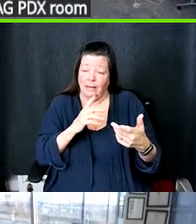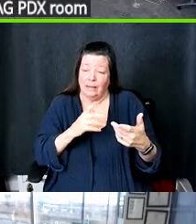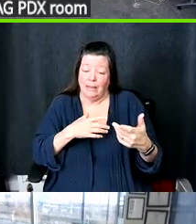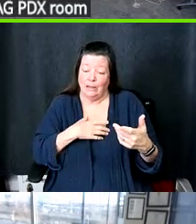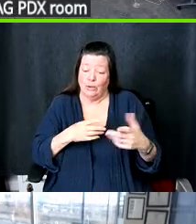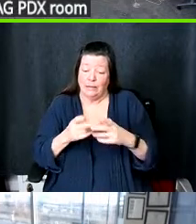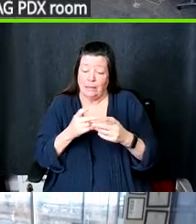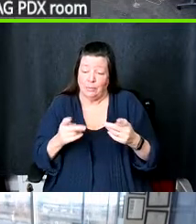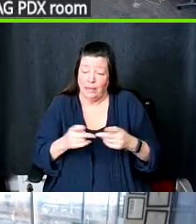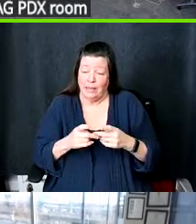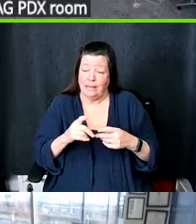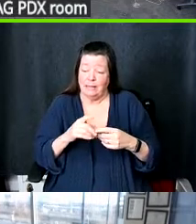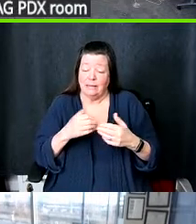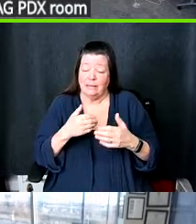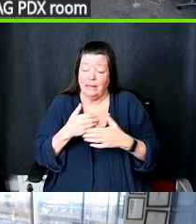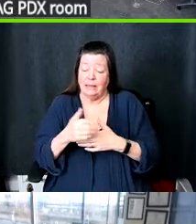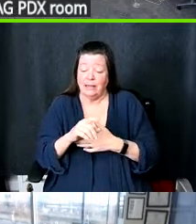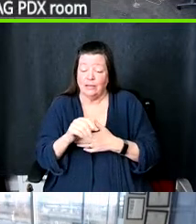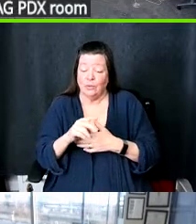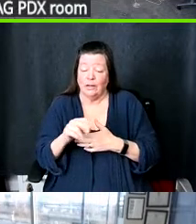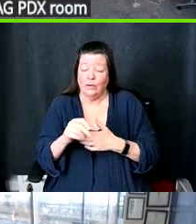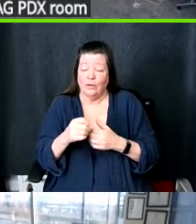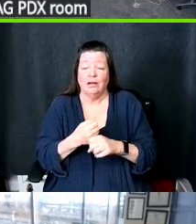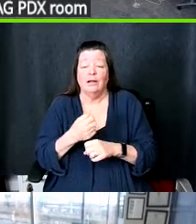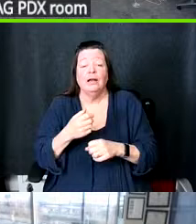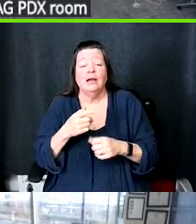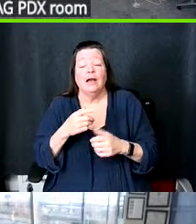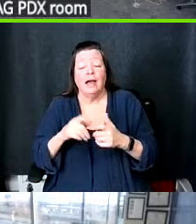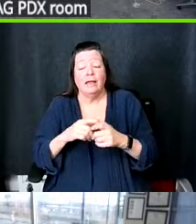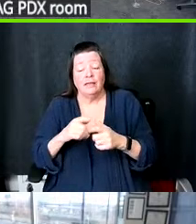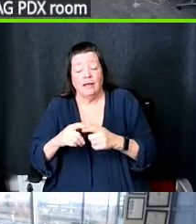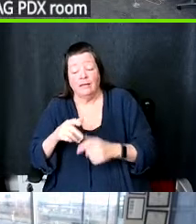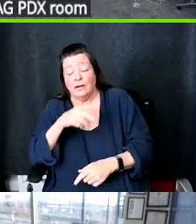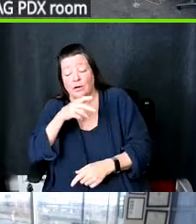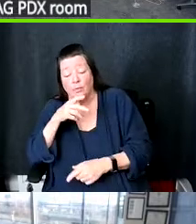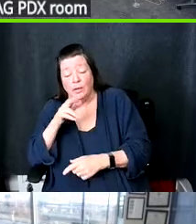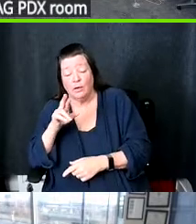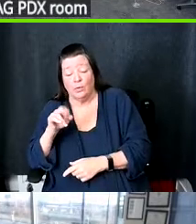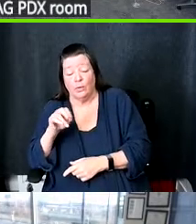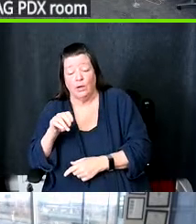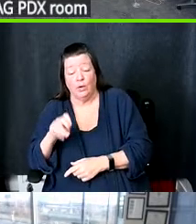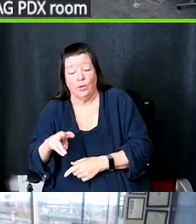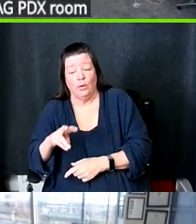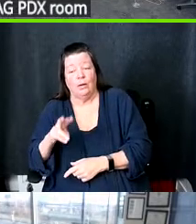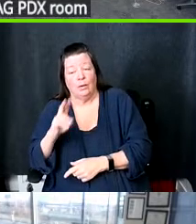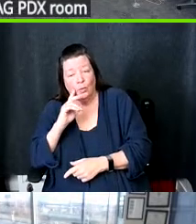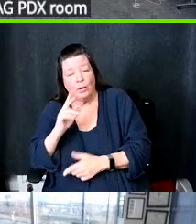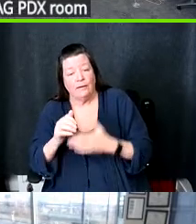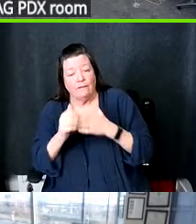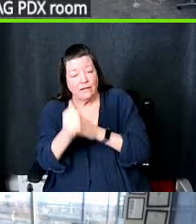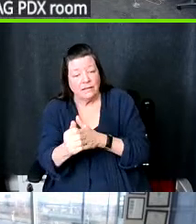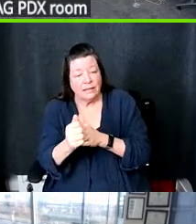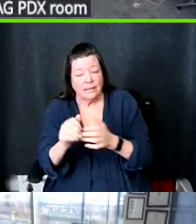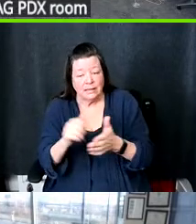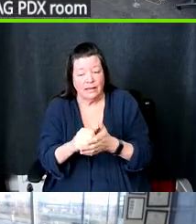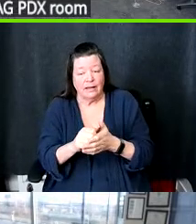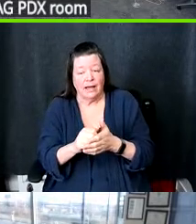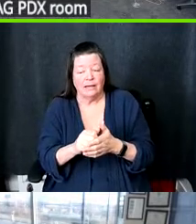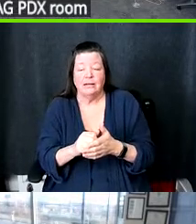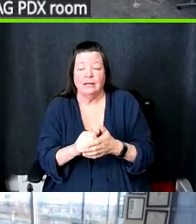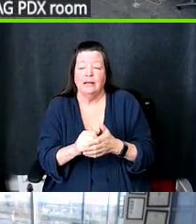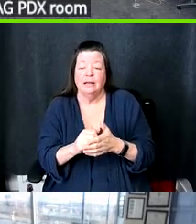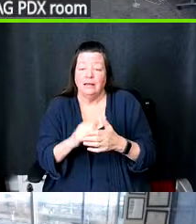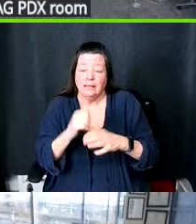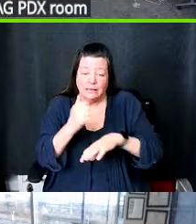And then what would usually happen is that this urban renewal district would facilitate that, make low-income housing